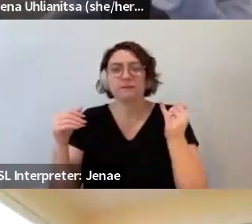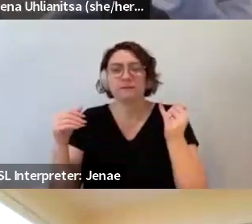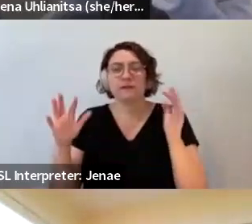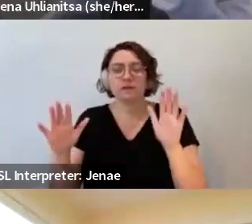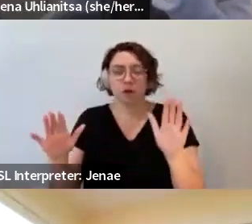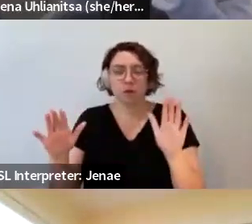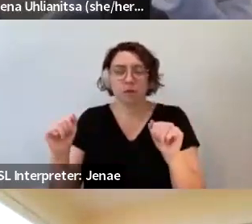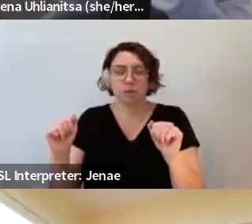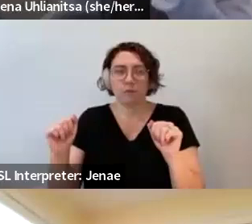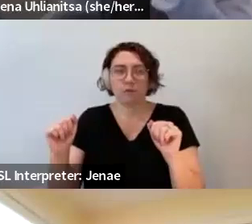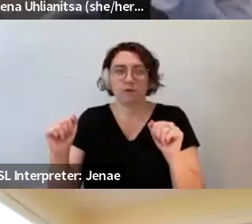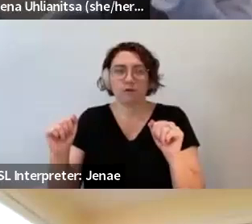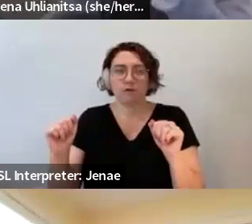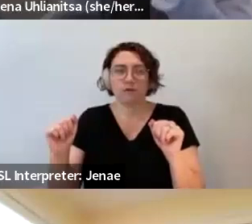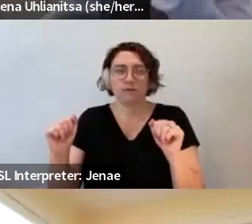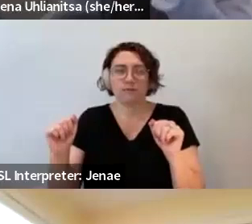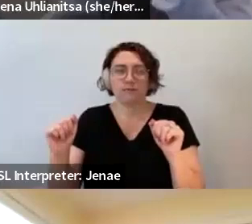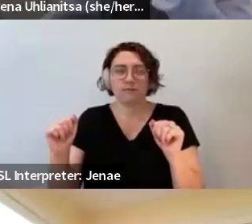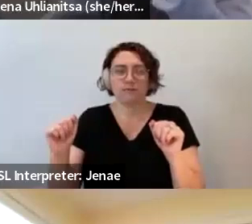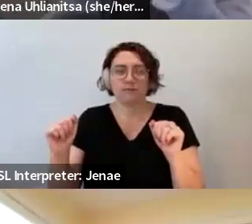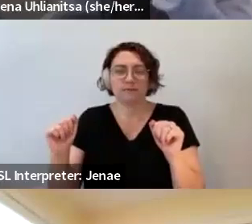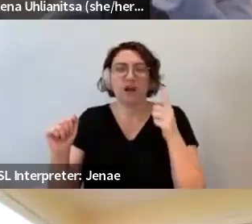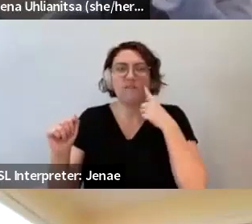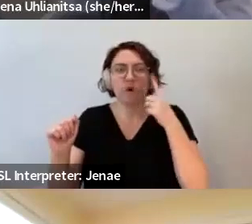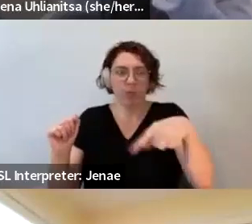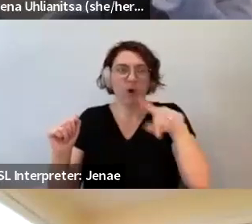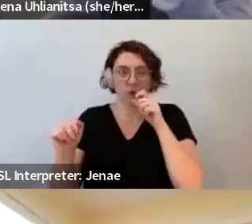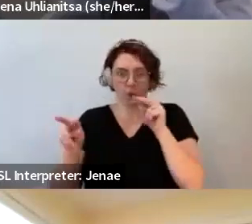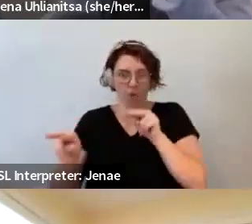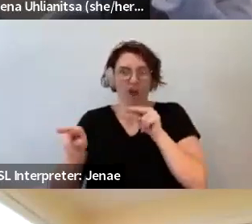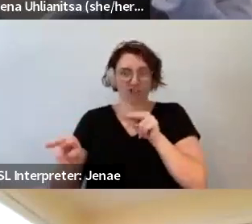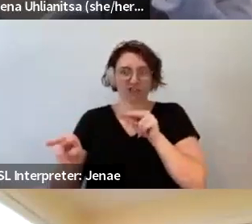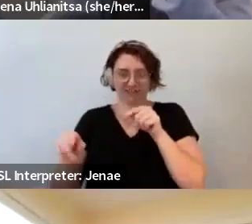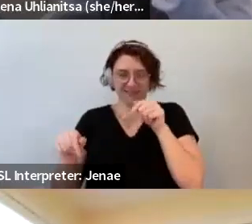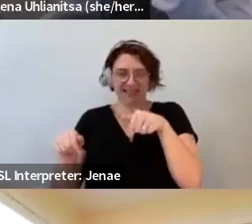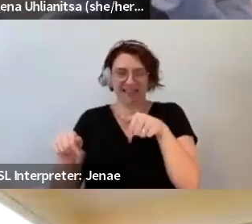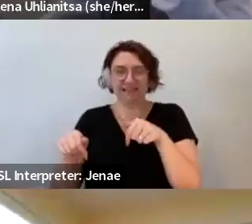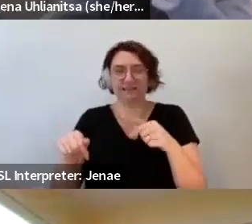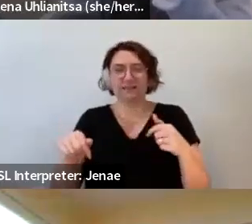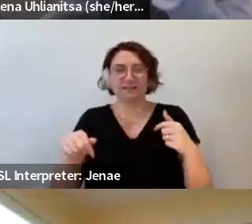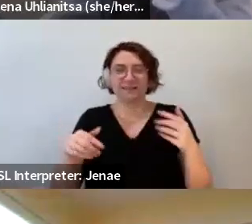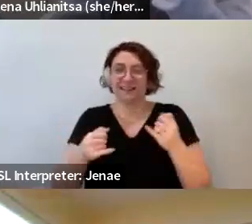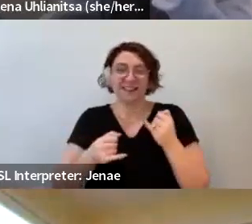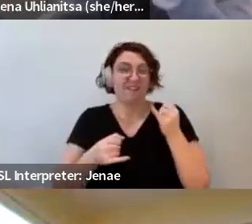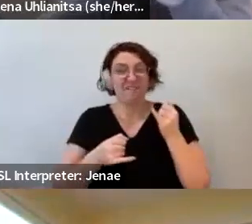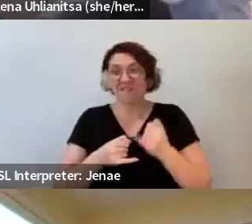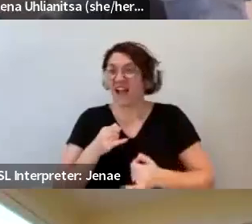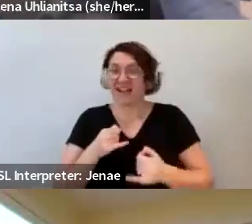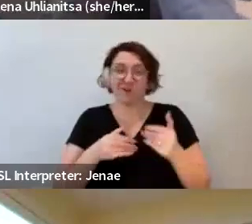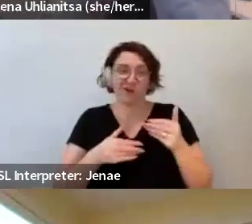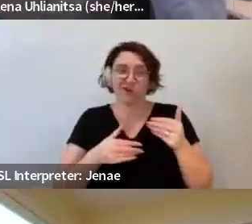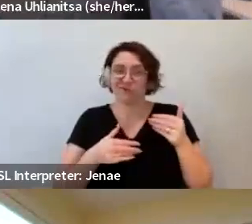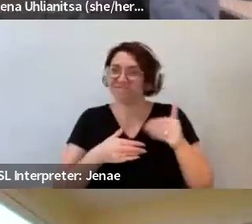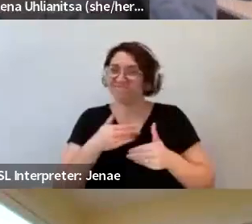we're kind of, for folks that are been following this, we're getting into the final laps of this